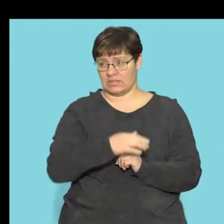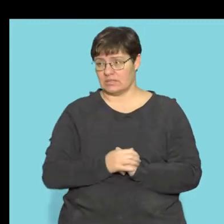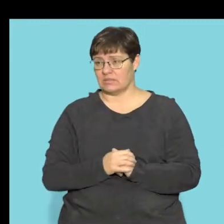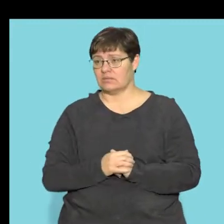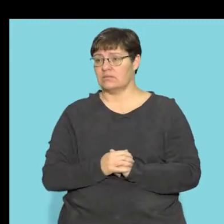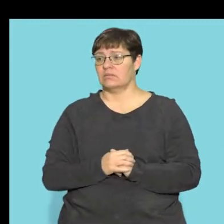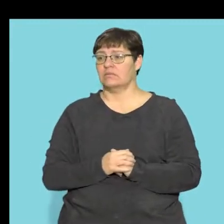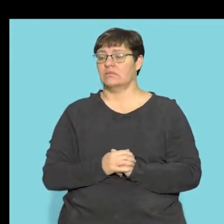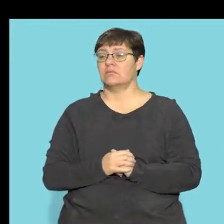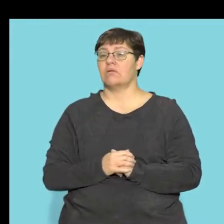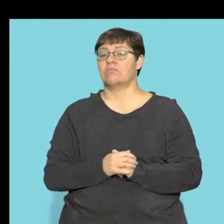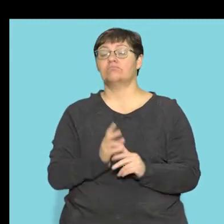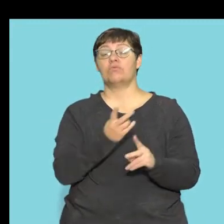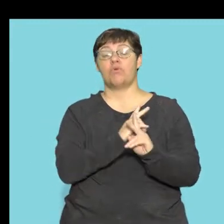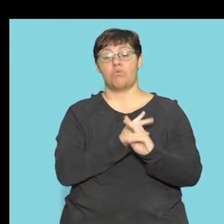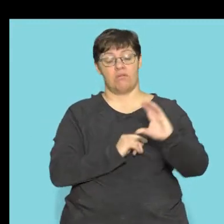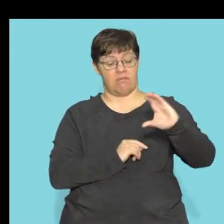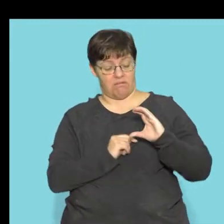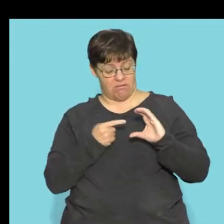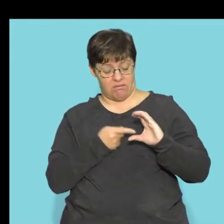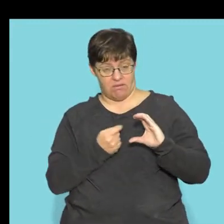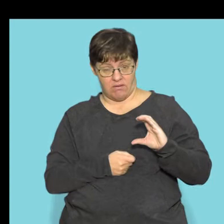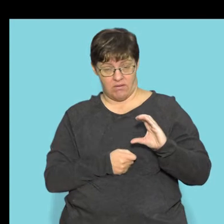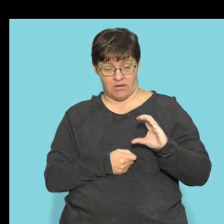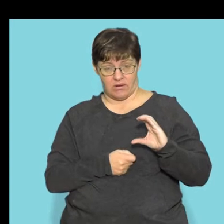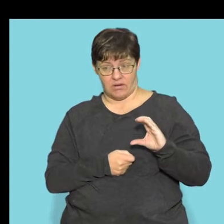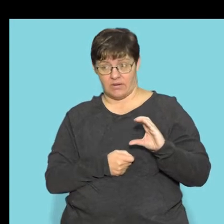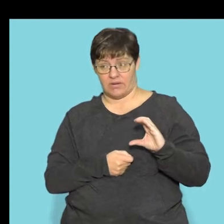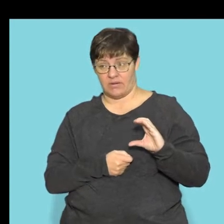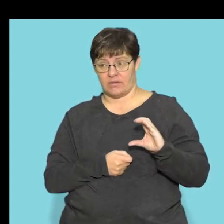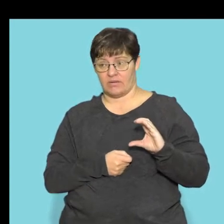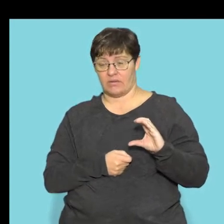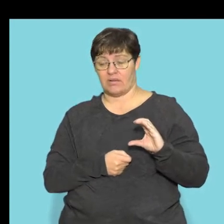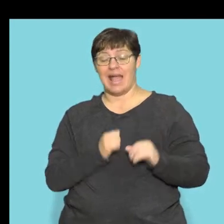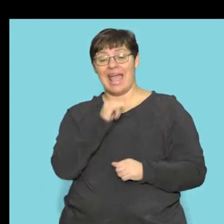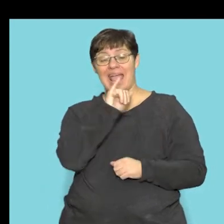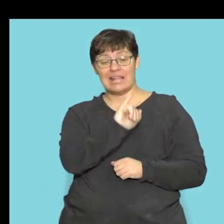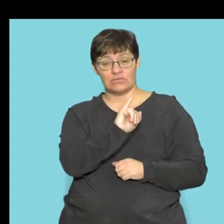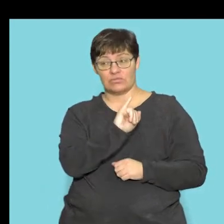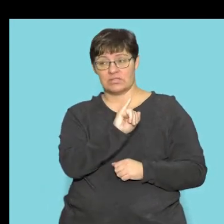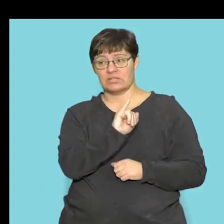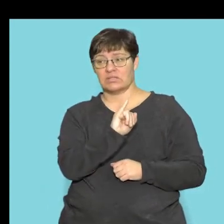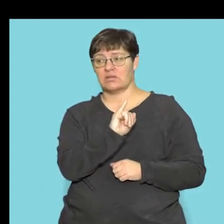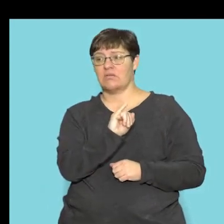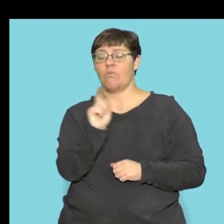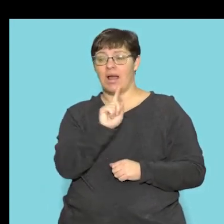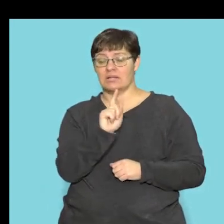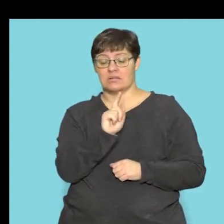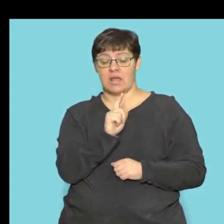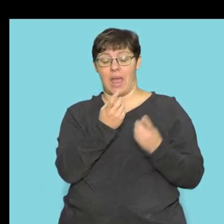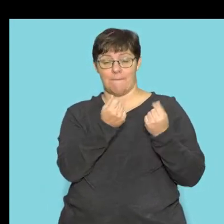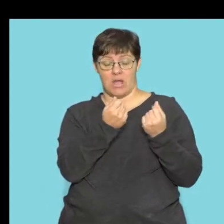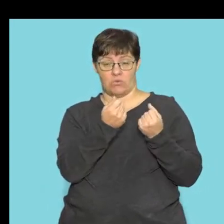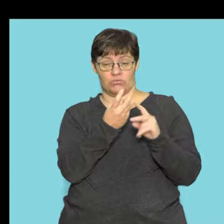right? The loan amount we know was, so the interest, I am going to say this is equals to the